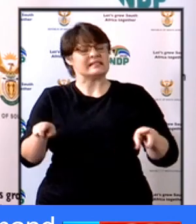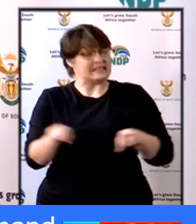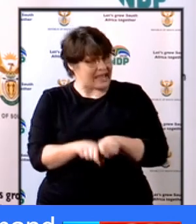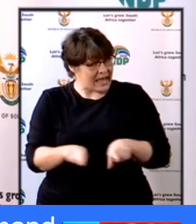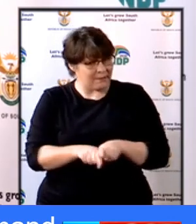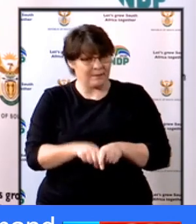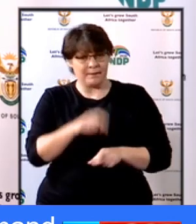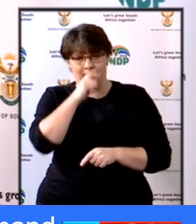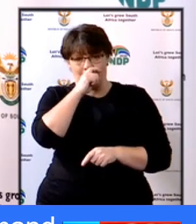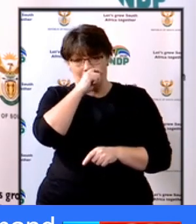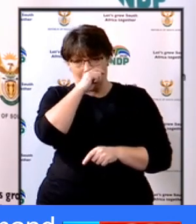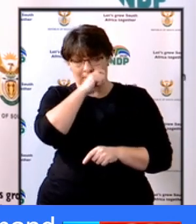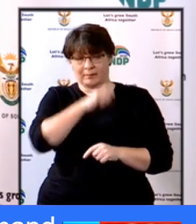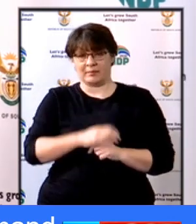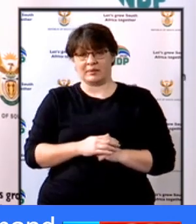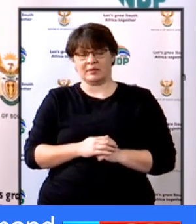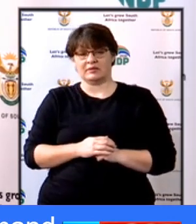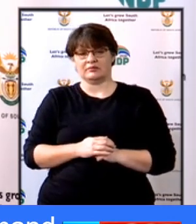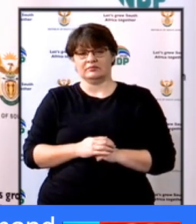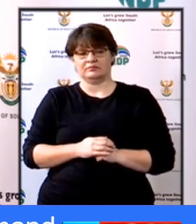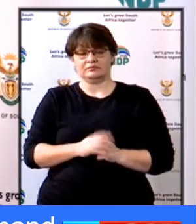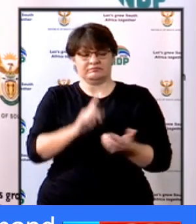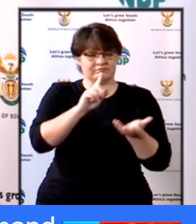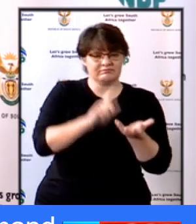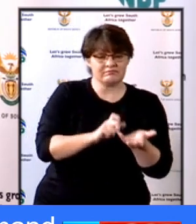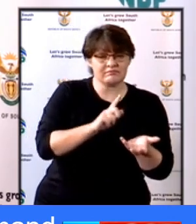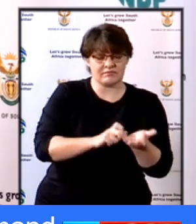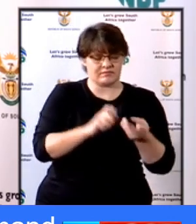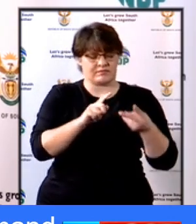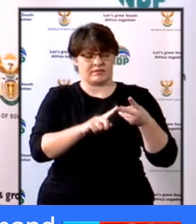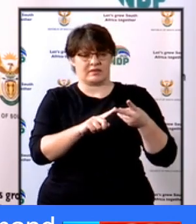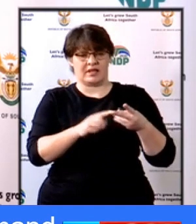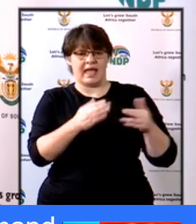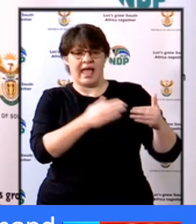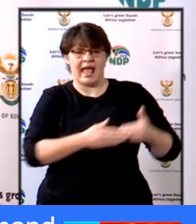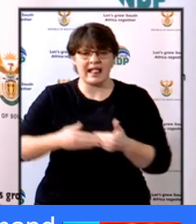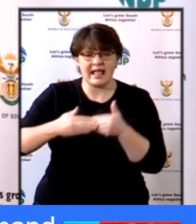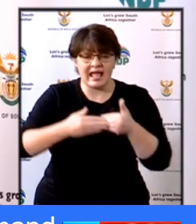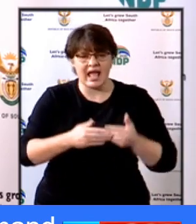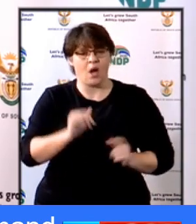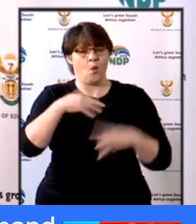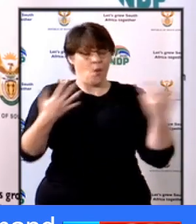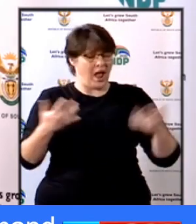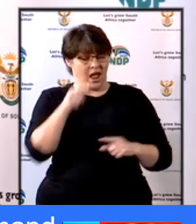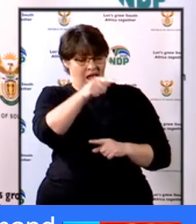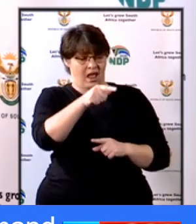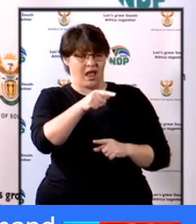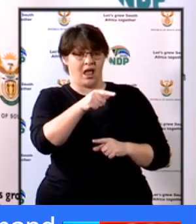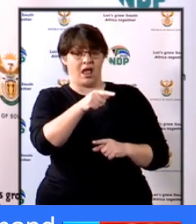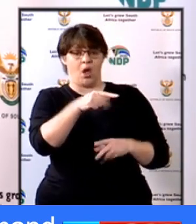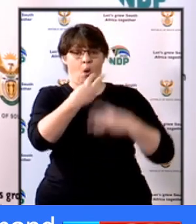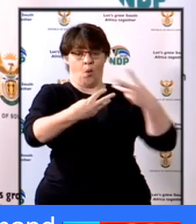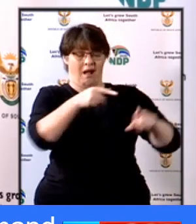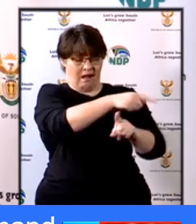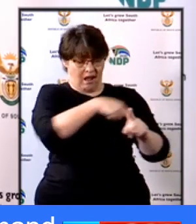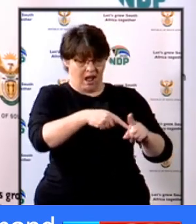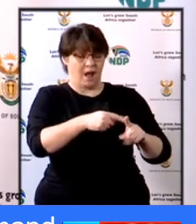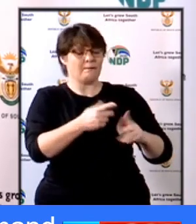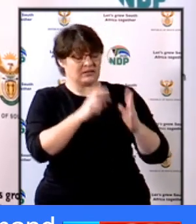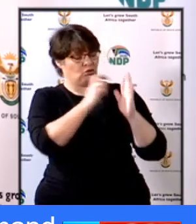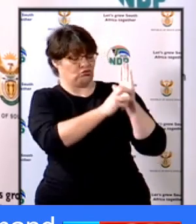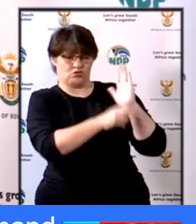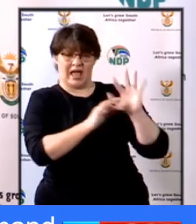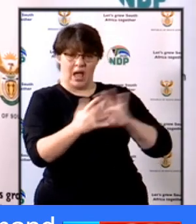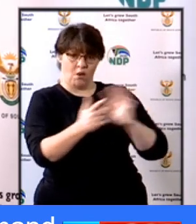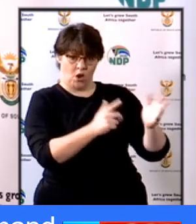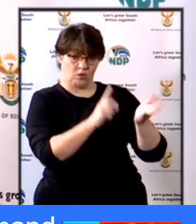introduce more healthcare and sanitation protocols at workplaces. This period has been used to introduce